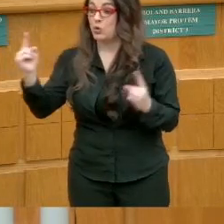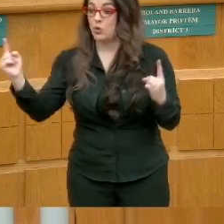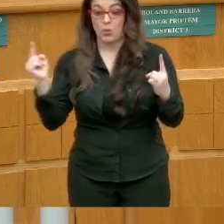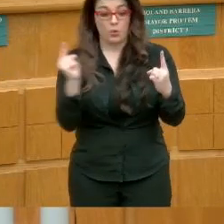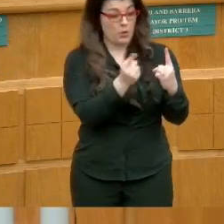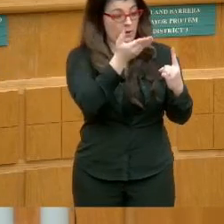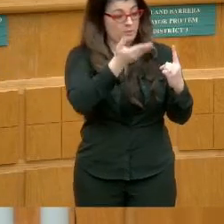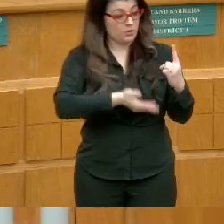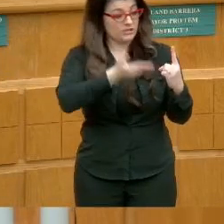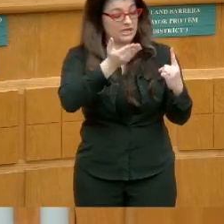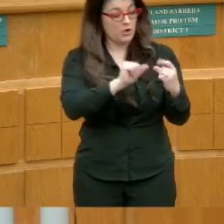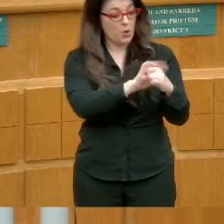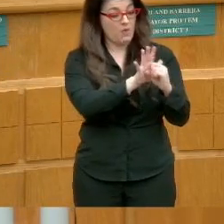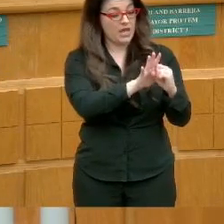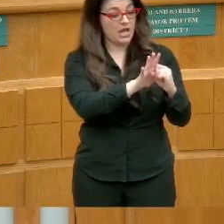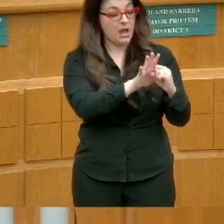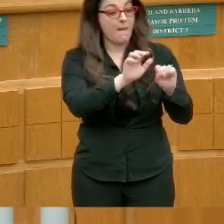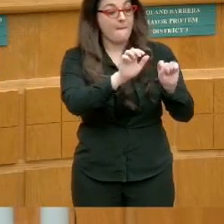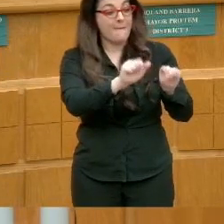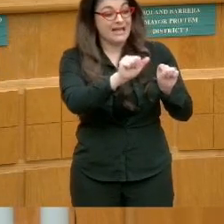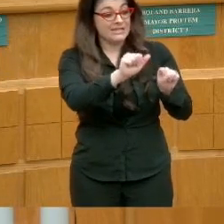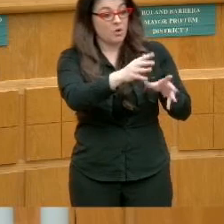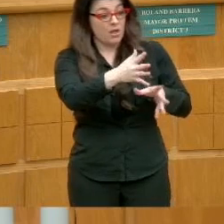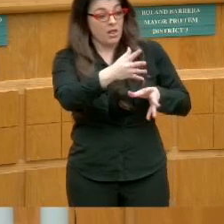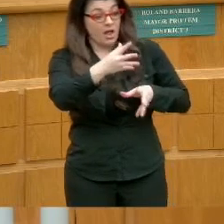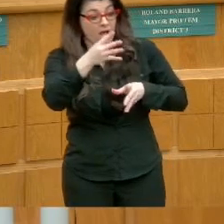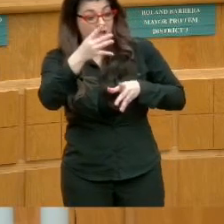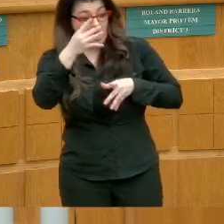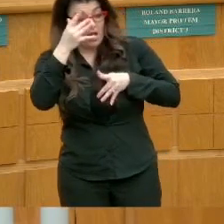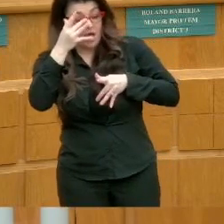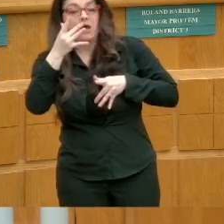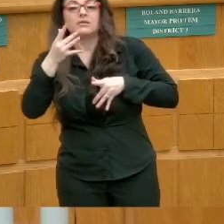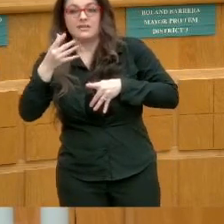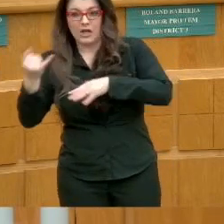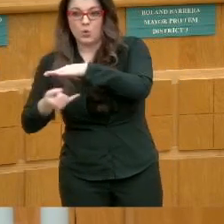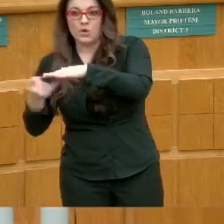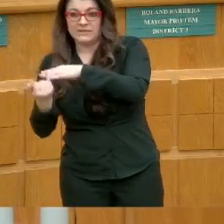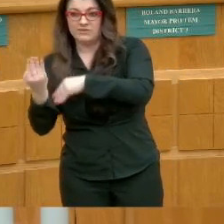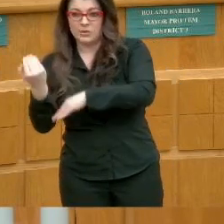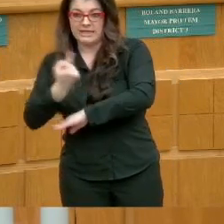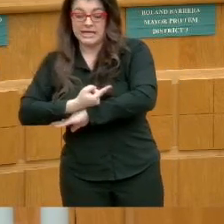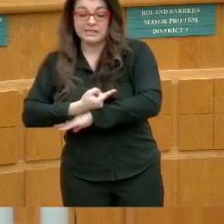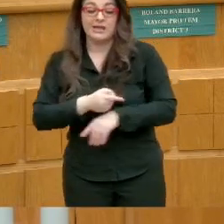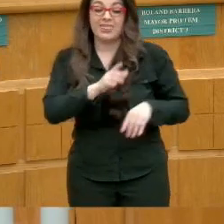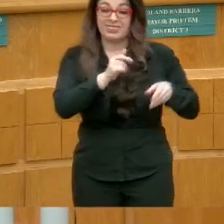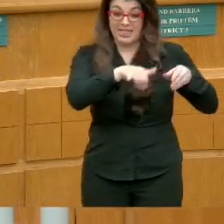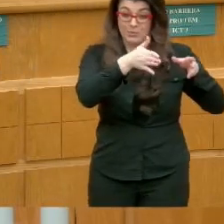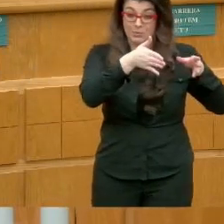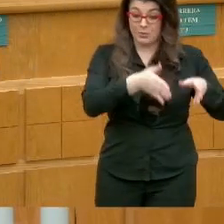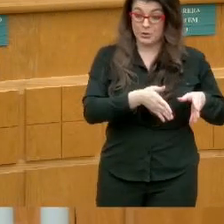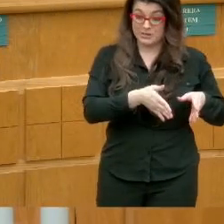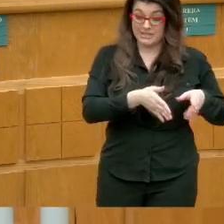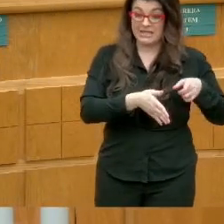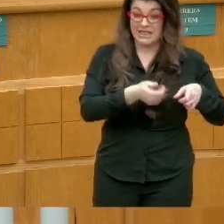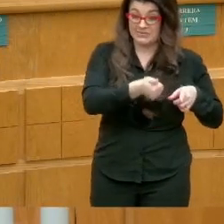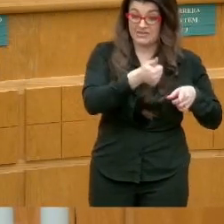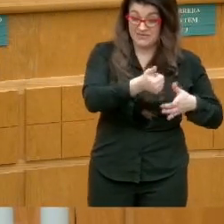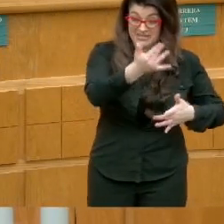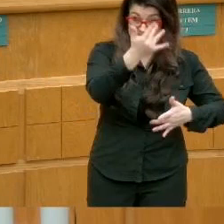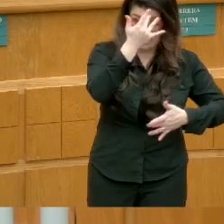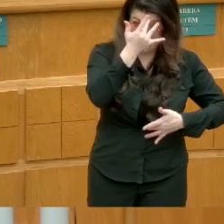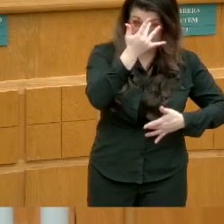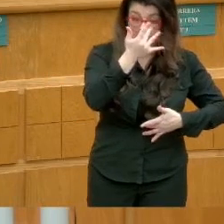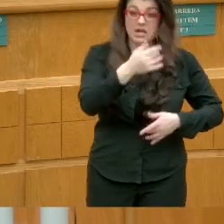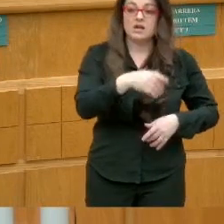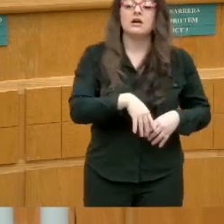sick, and they've actually are 3 days fever-free without any type of fever-reducing medication, and they've been in quarantine at least